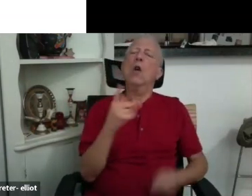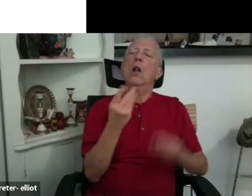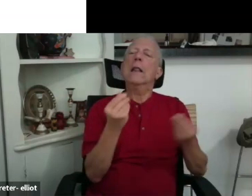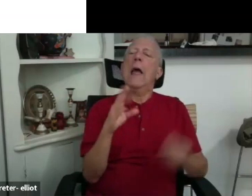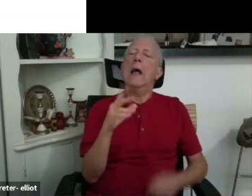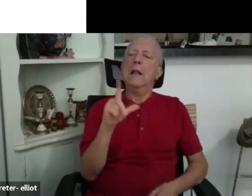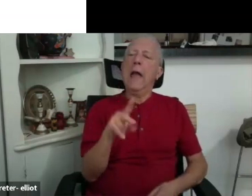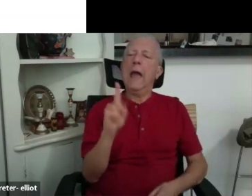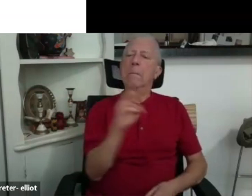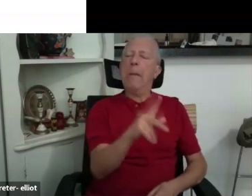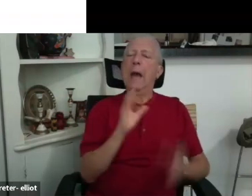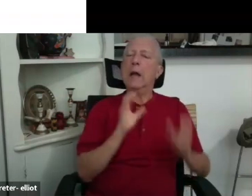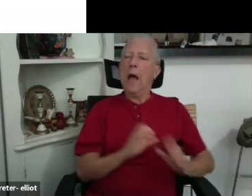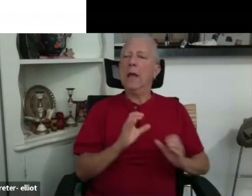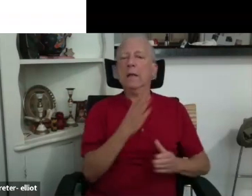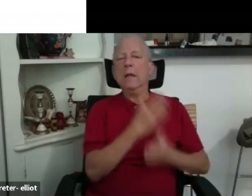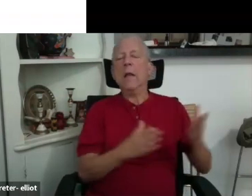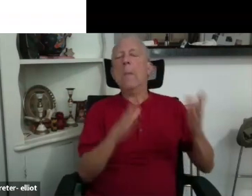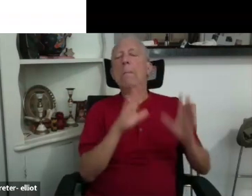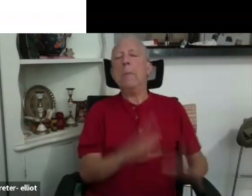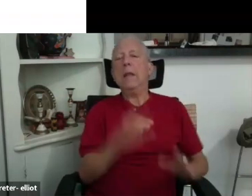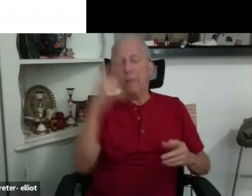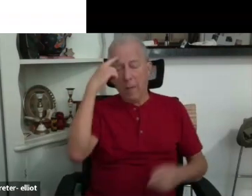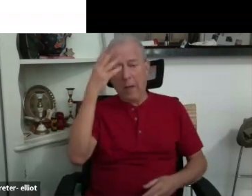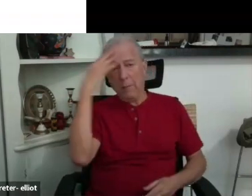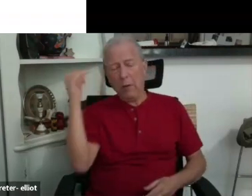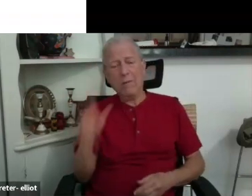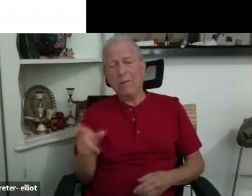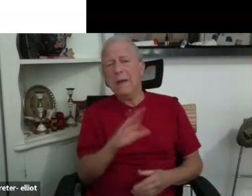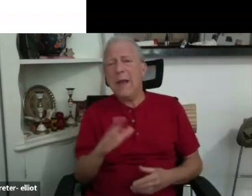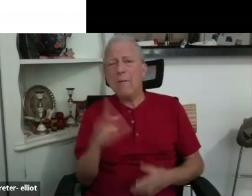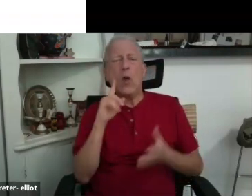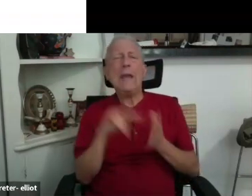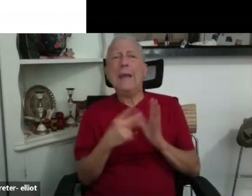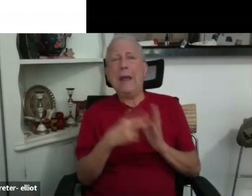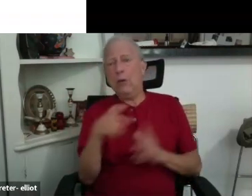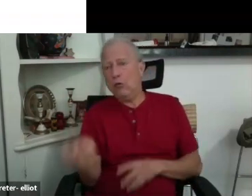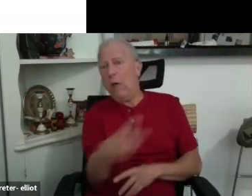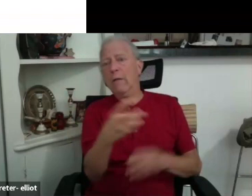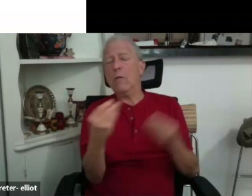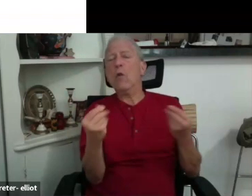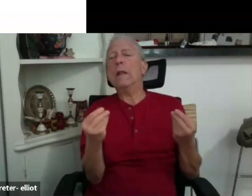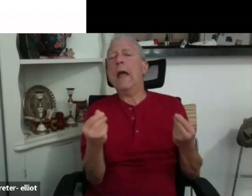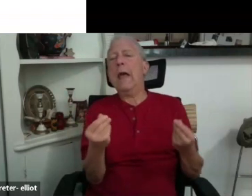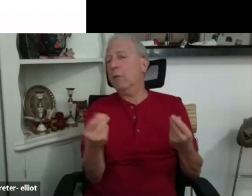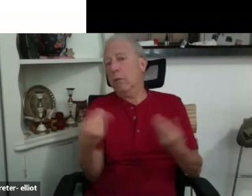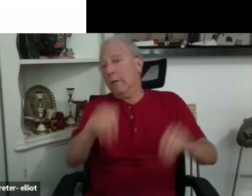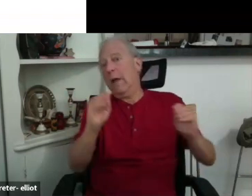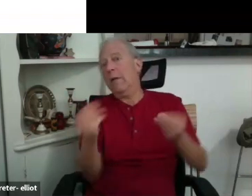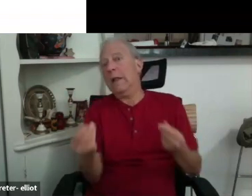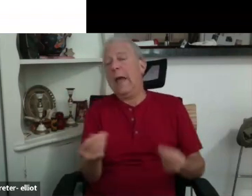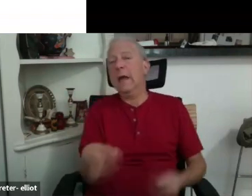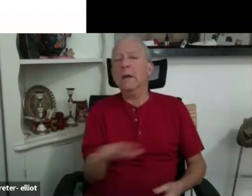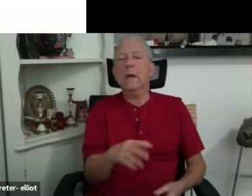mind since their intention was never on transferring or selling land in the first place. But on the other hand,